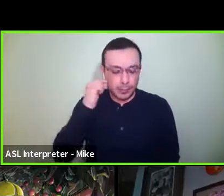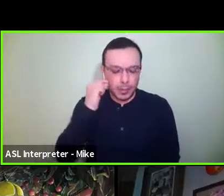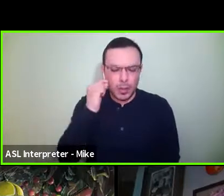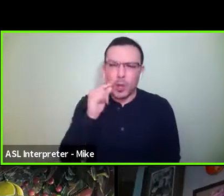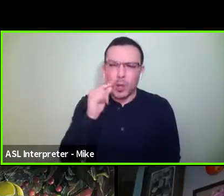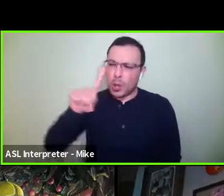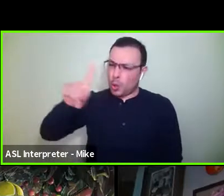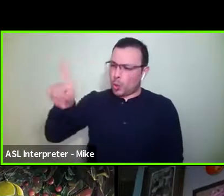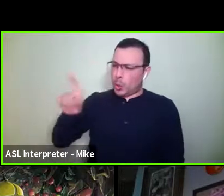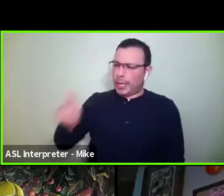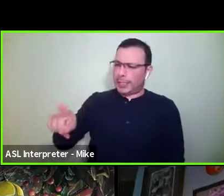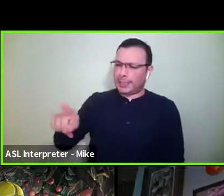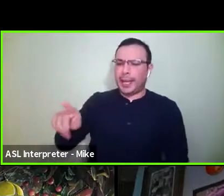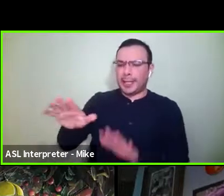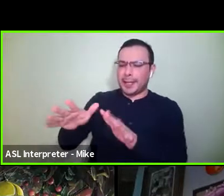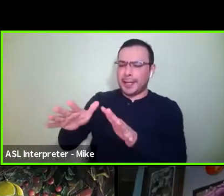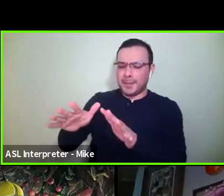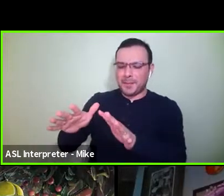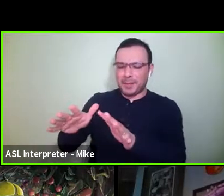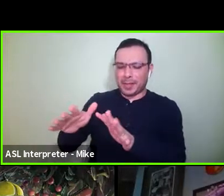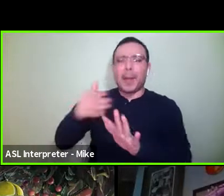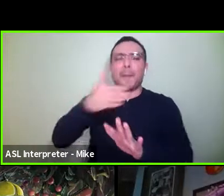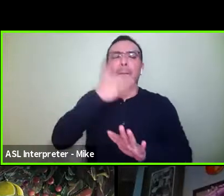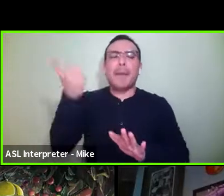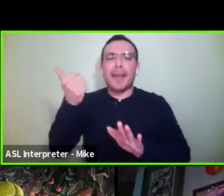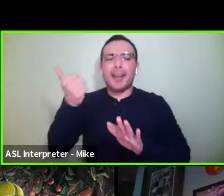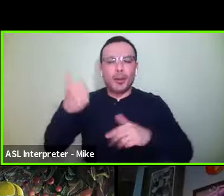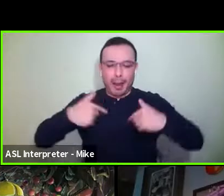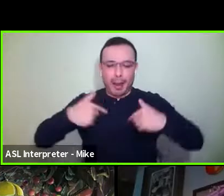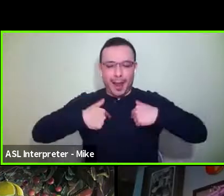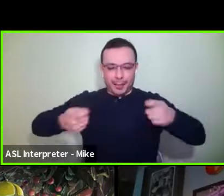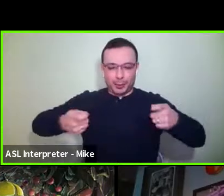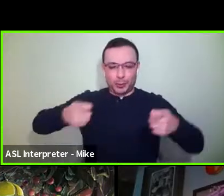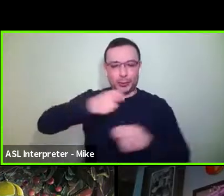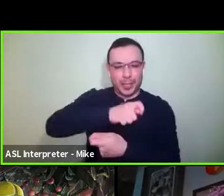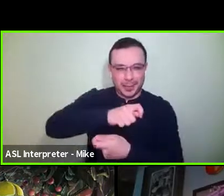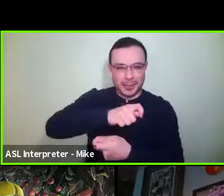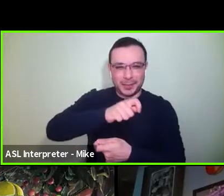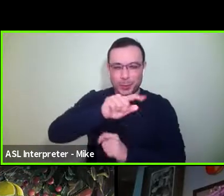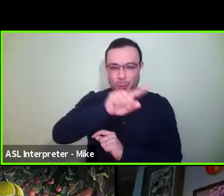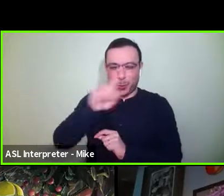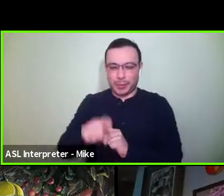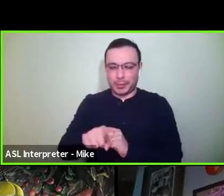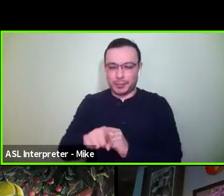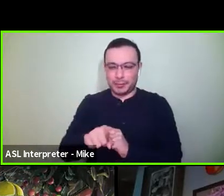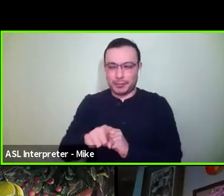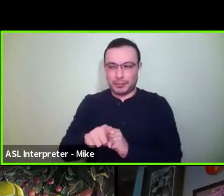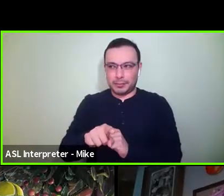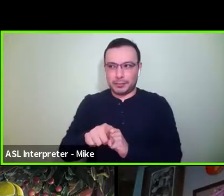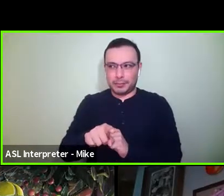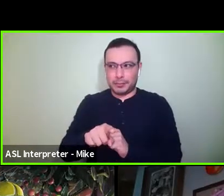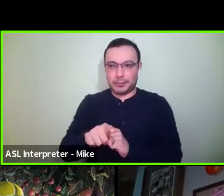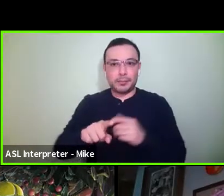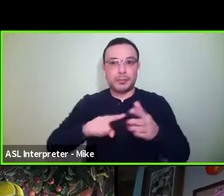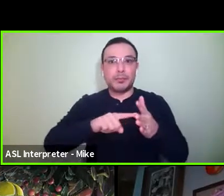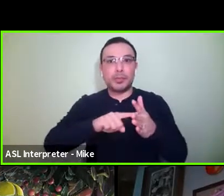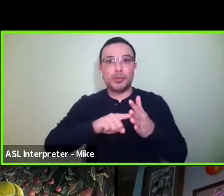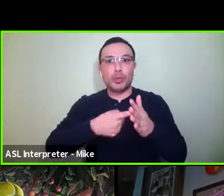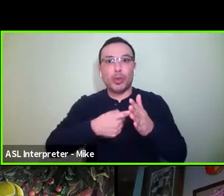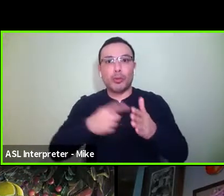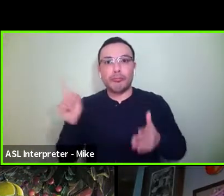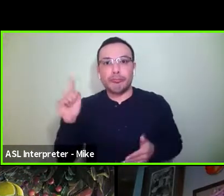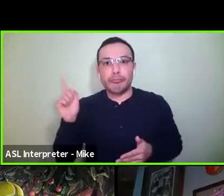where do we begin? And how can we begin? Because to say how we can accomplish